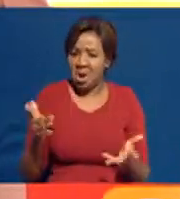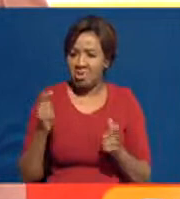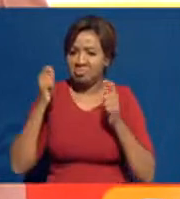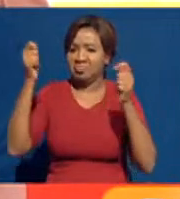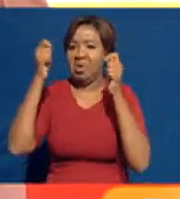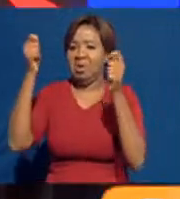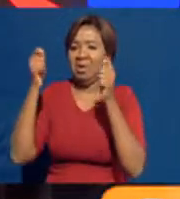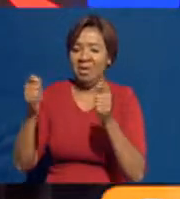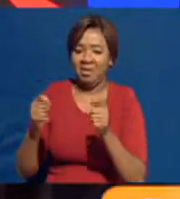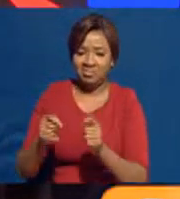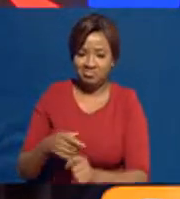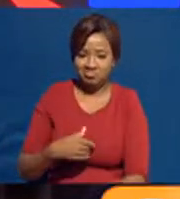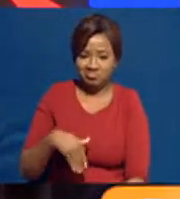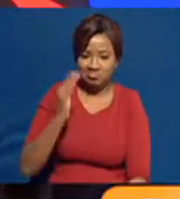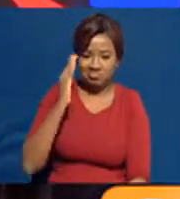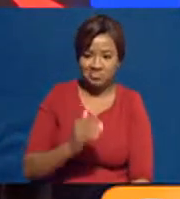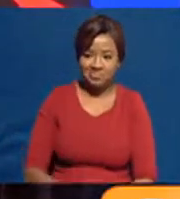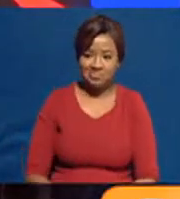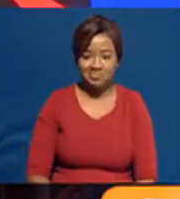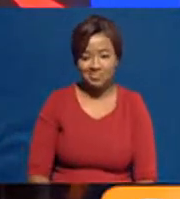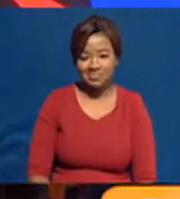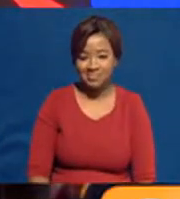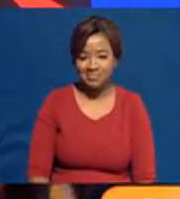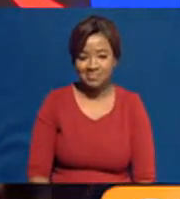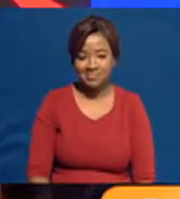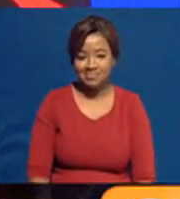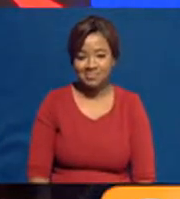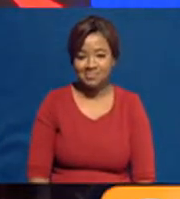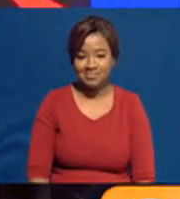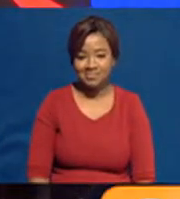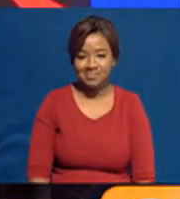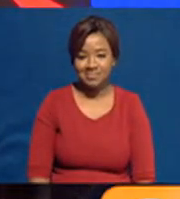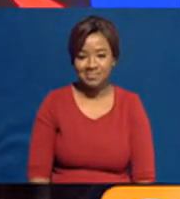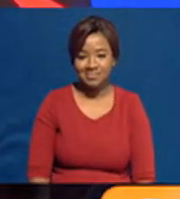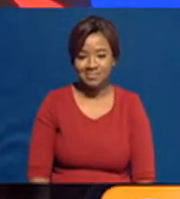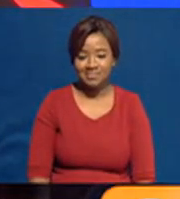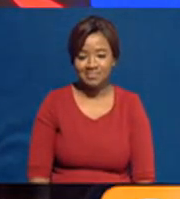ya masafa. Let us Citizen TV.